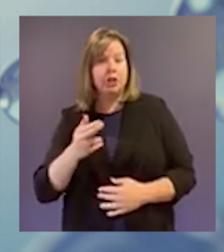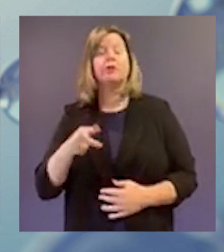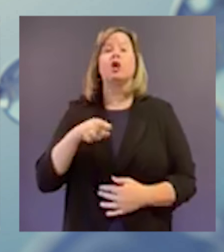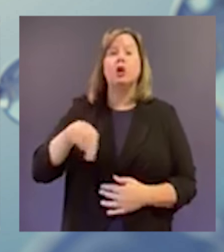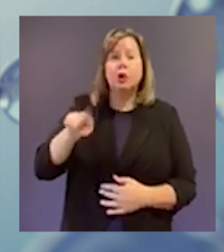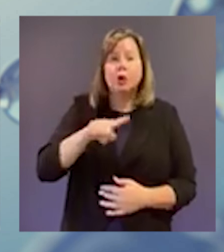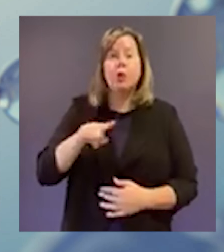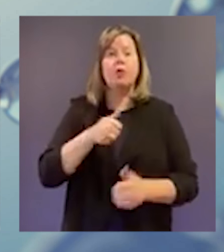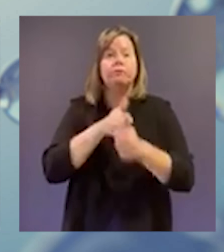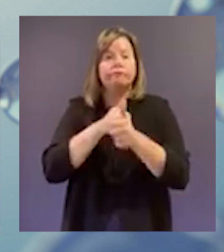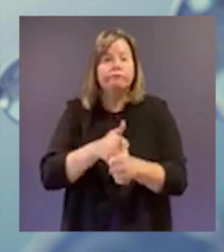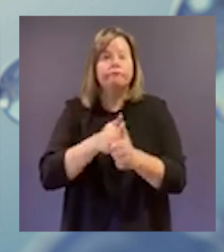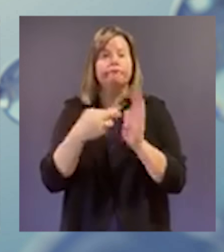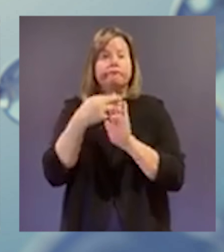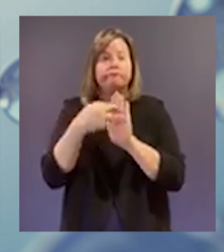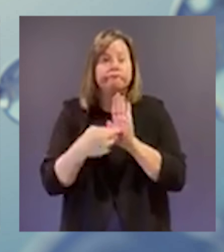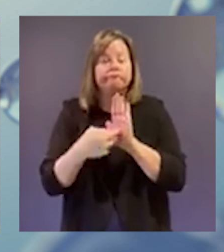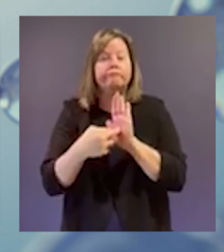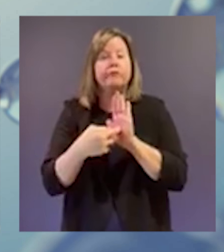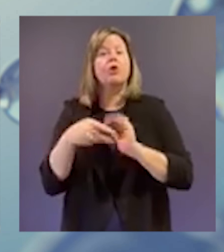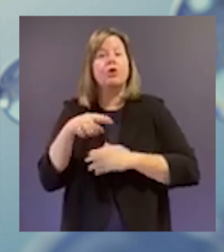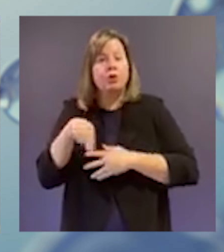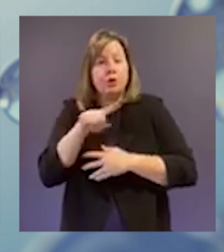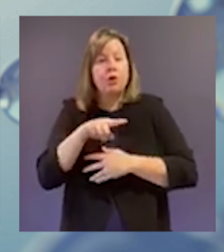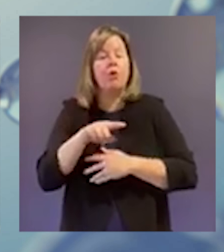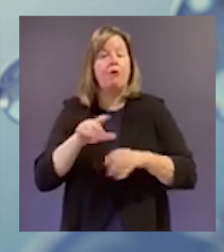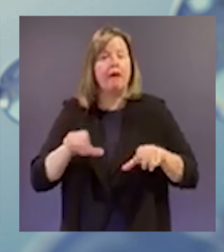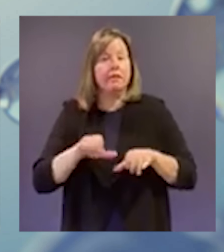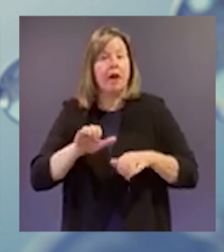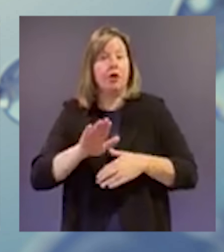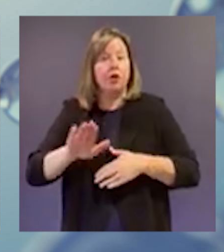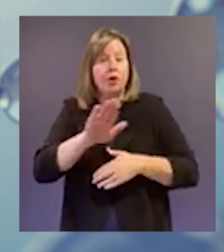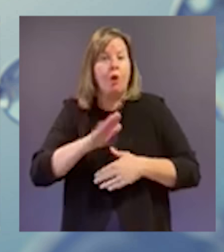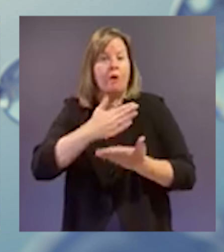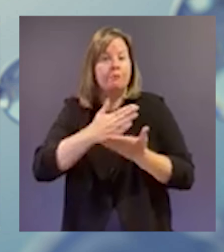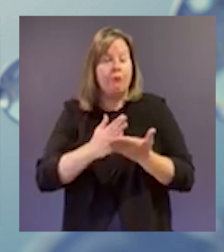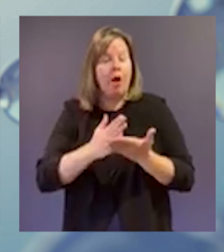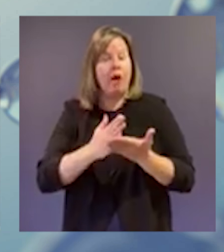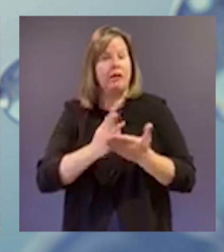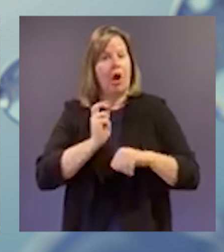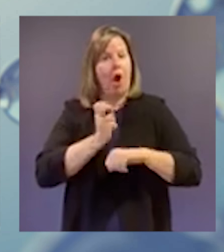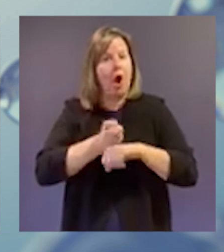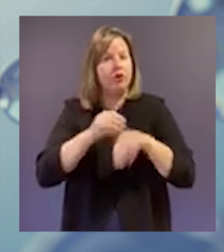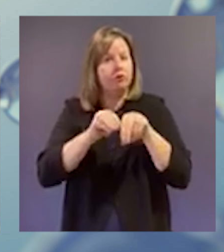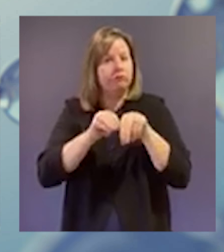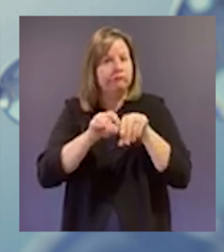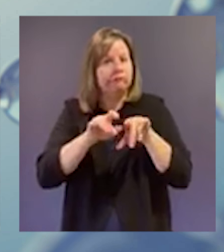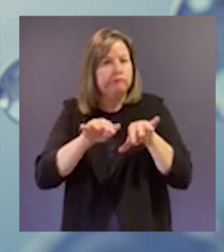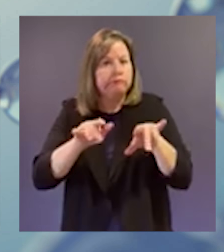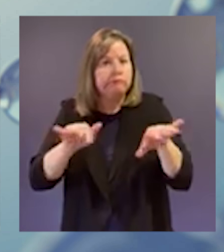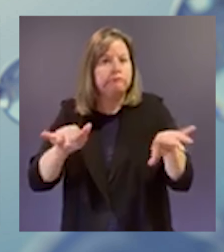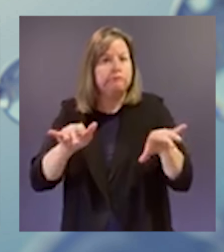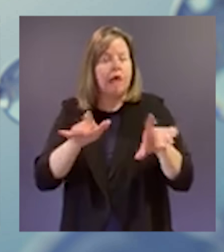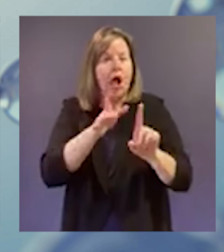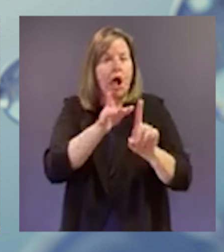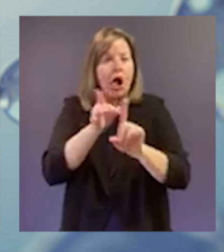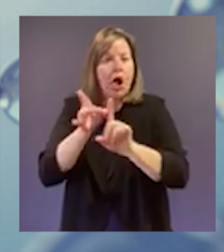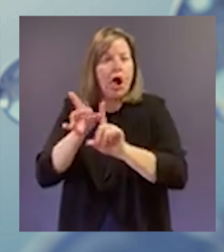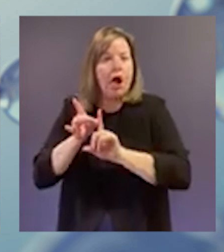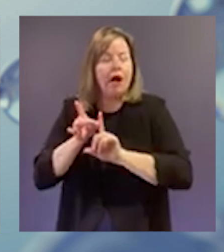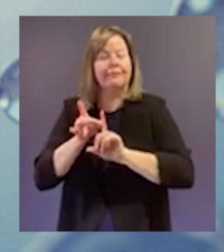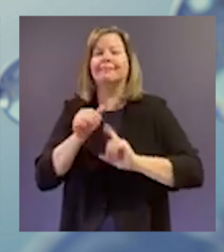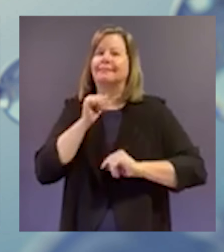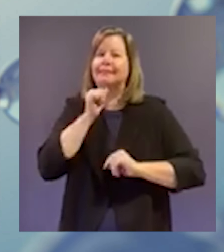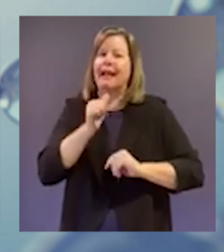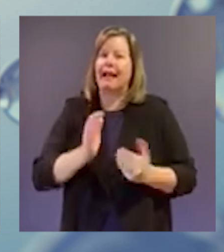not a big deal. You've all done your part to make it difficult for that virus to spread person to person. So as a result, we have seen